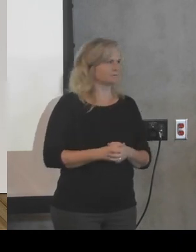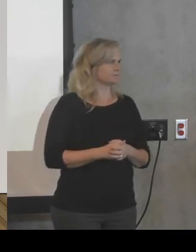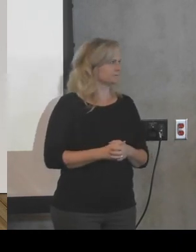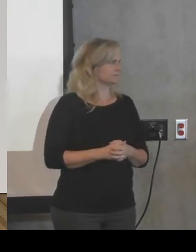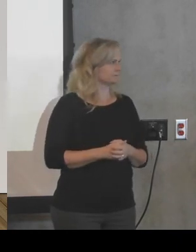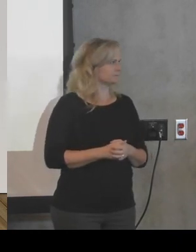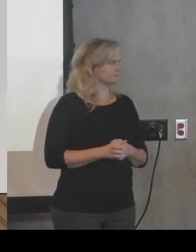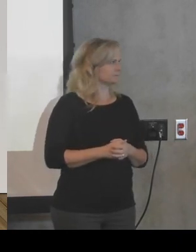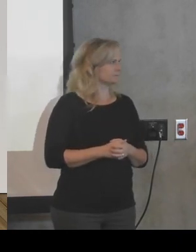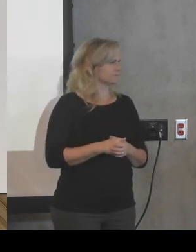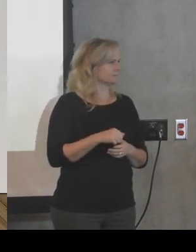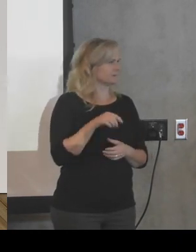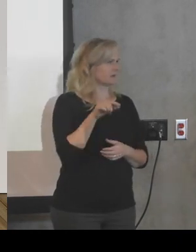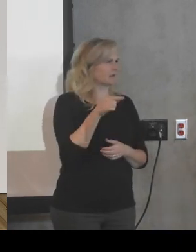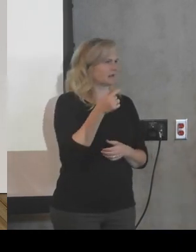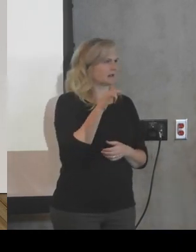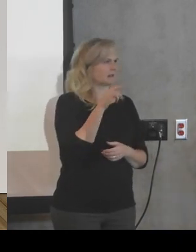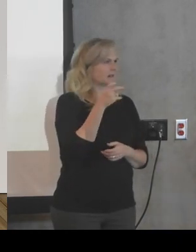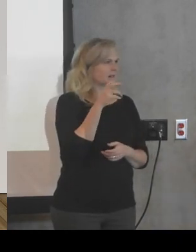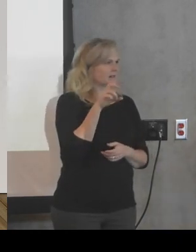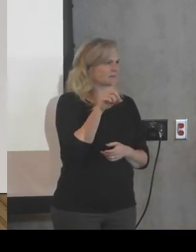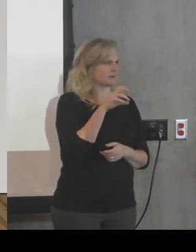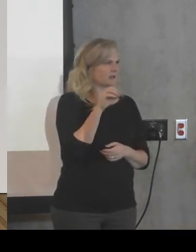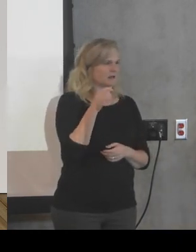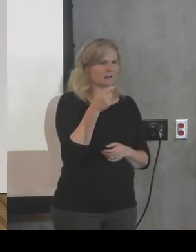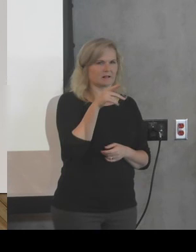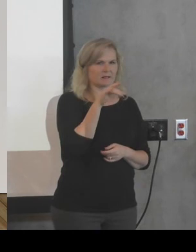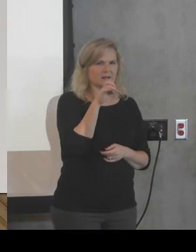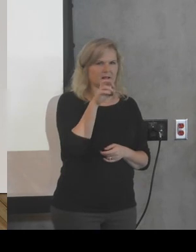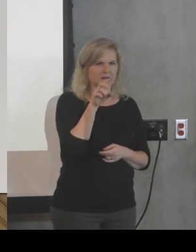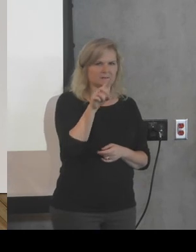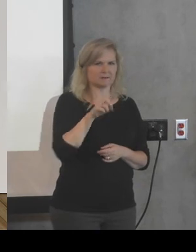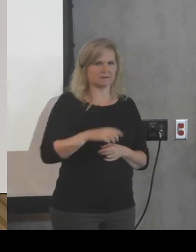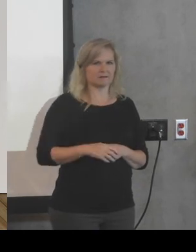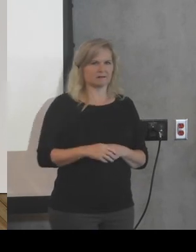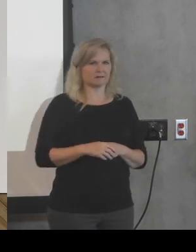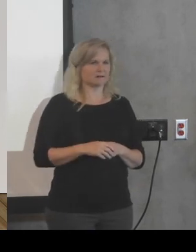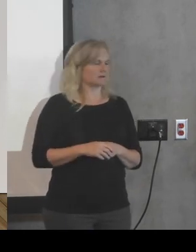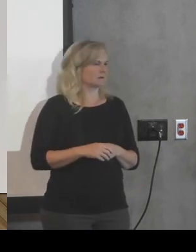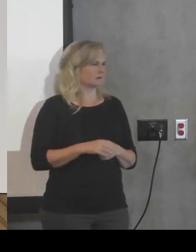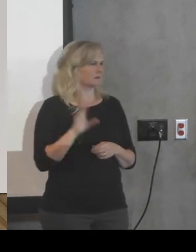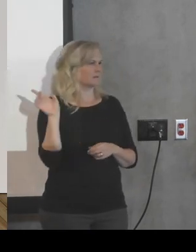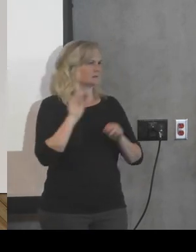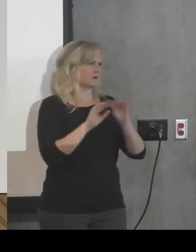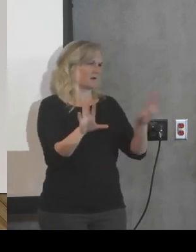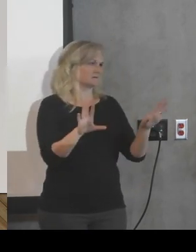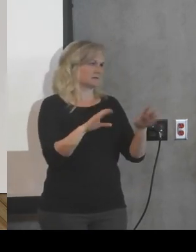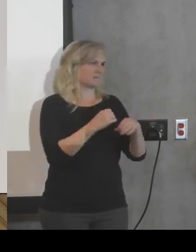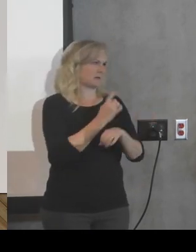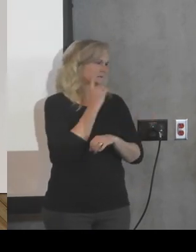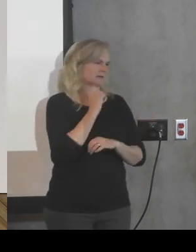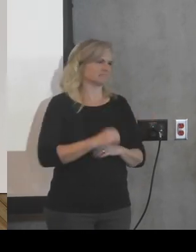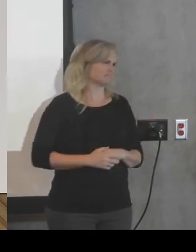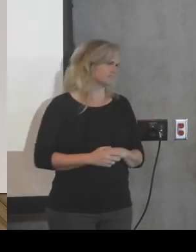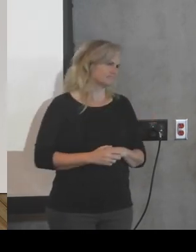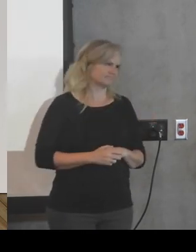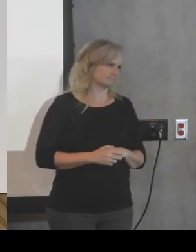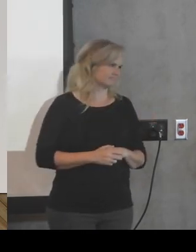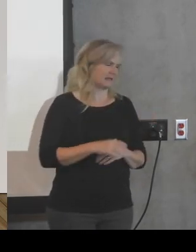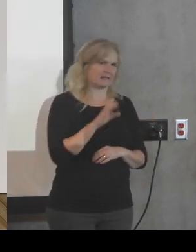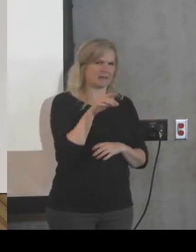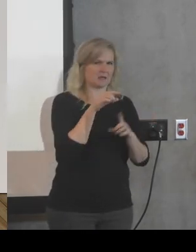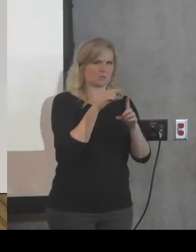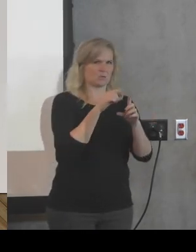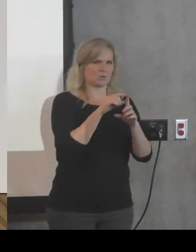He glaped and glaped. So this obviously doesn't make sense. The word treppering,